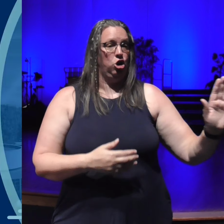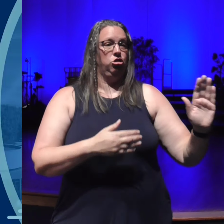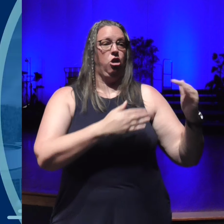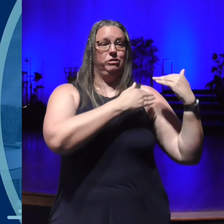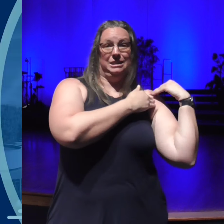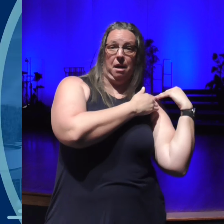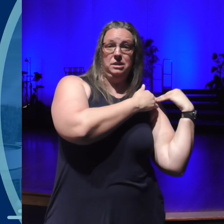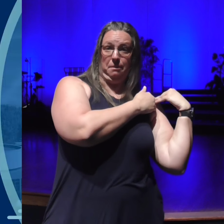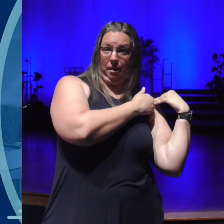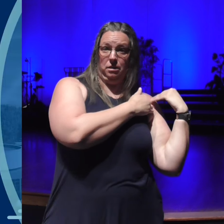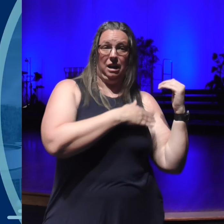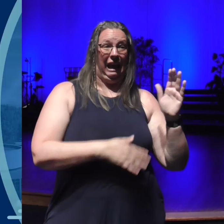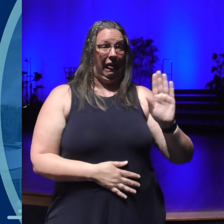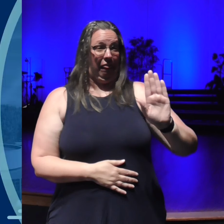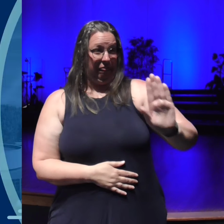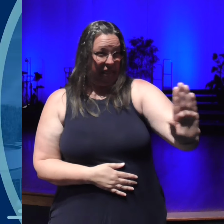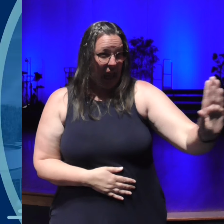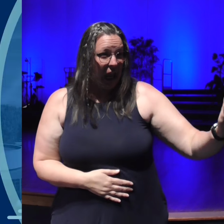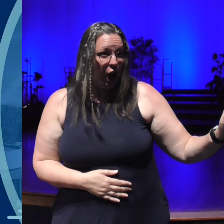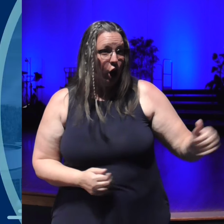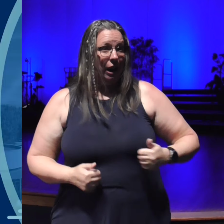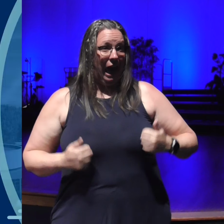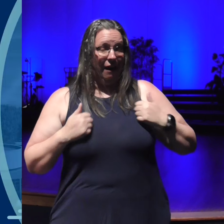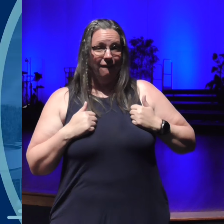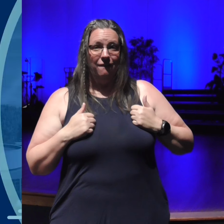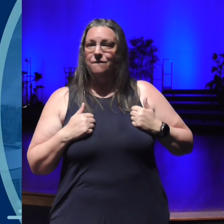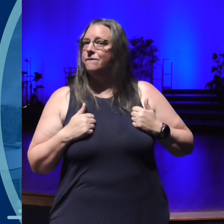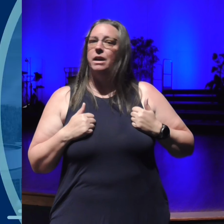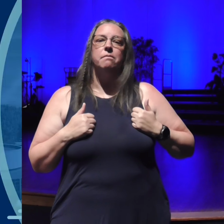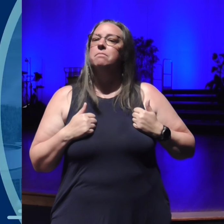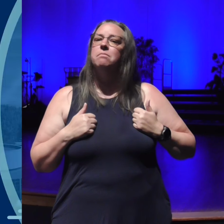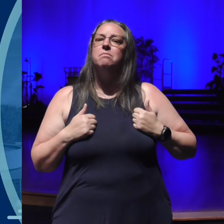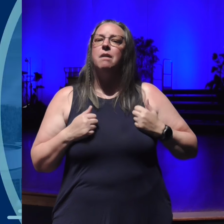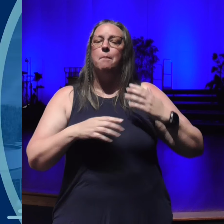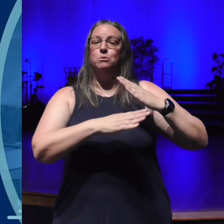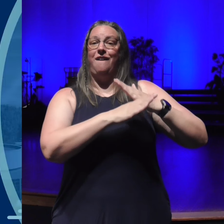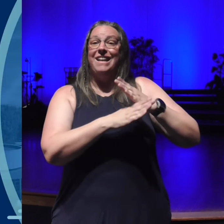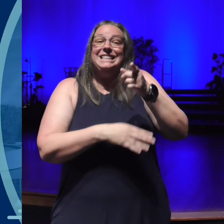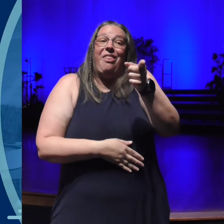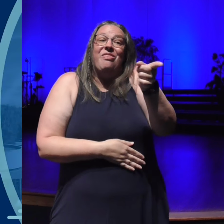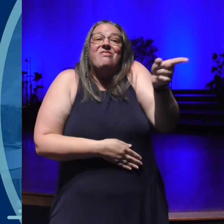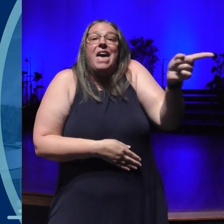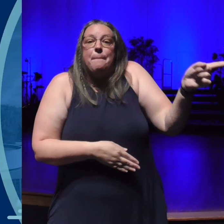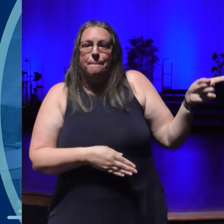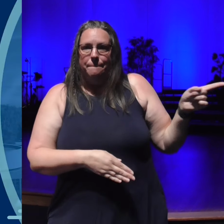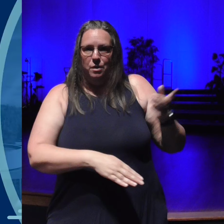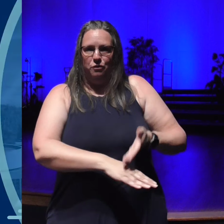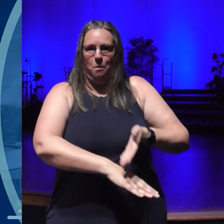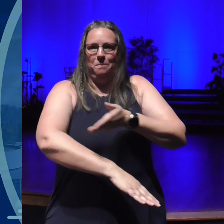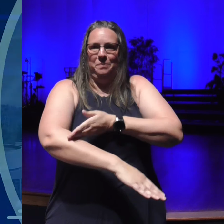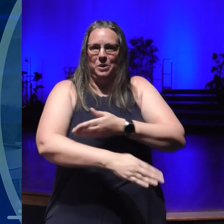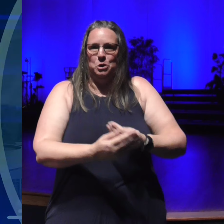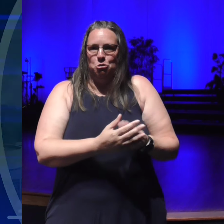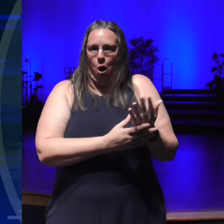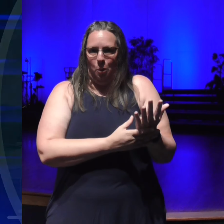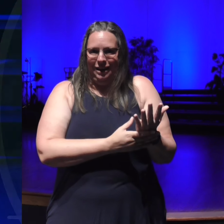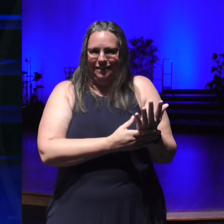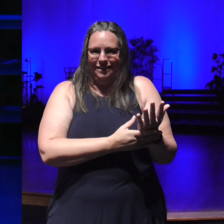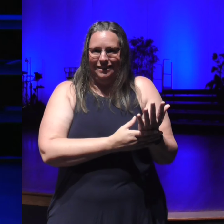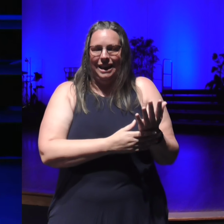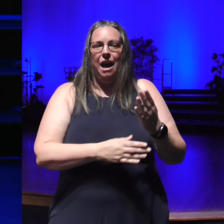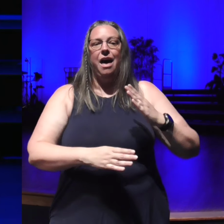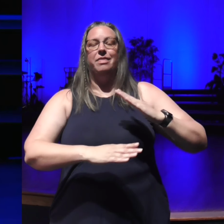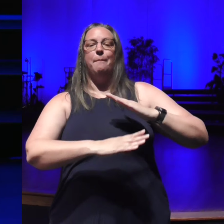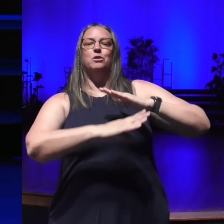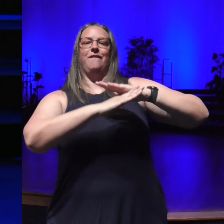them and our trust in them, but it keeps us from truly taking responsibility for our own. Not trusting